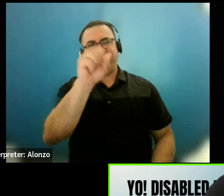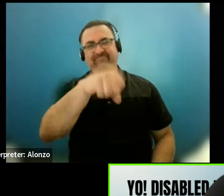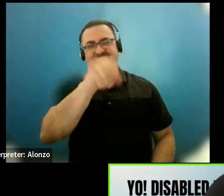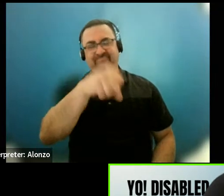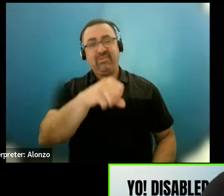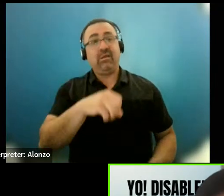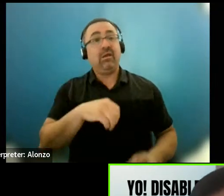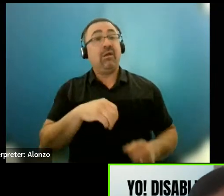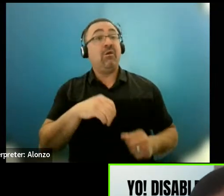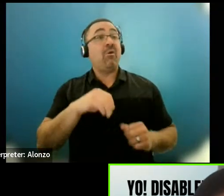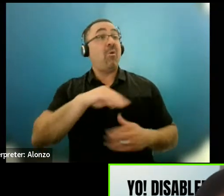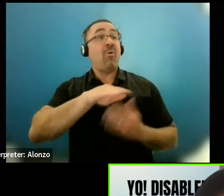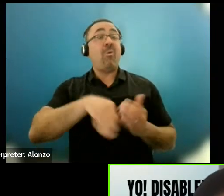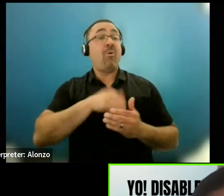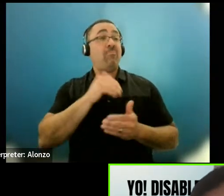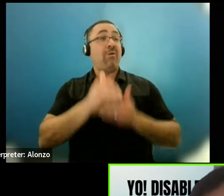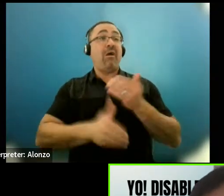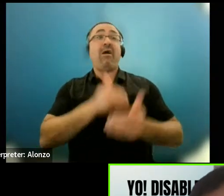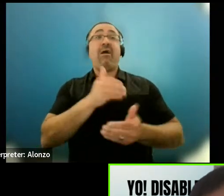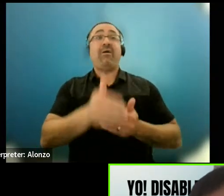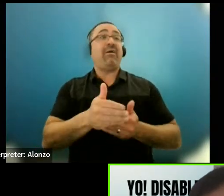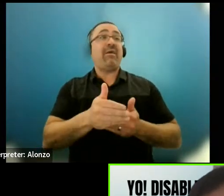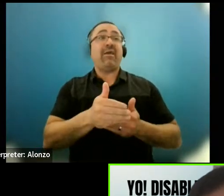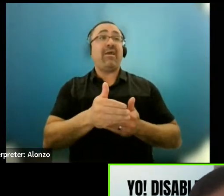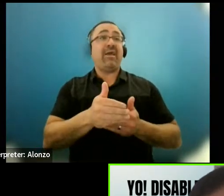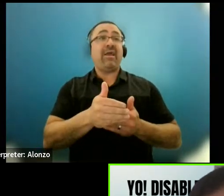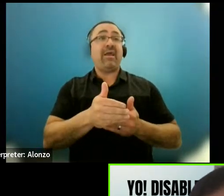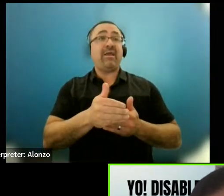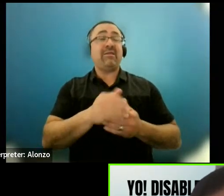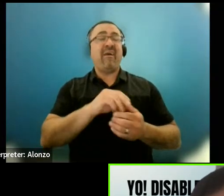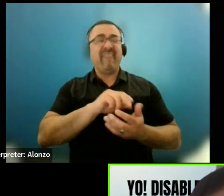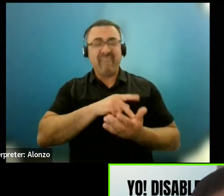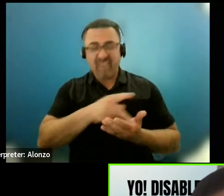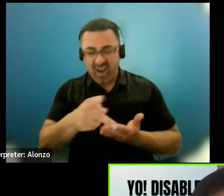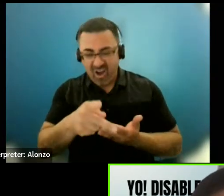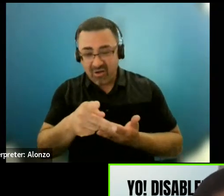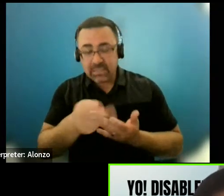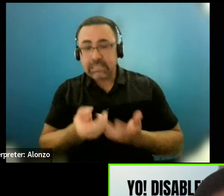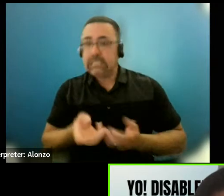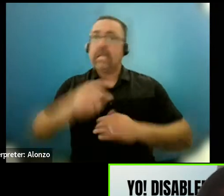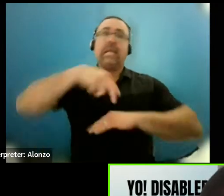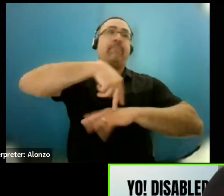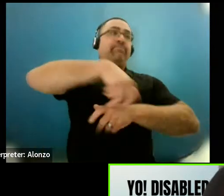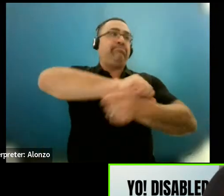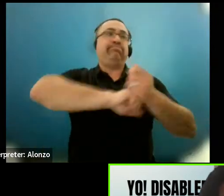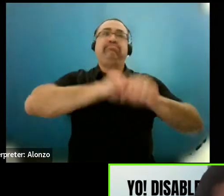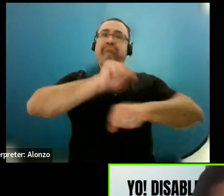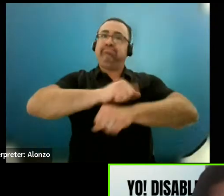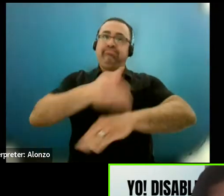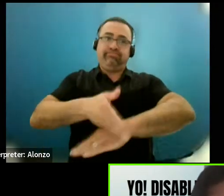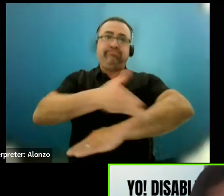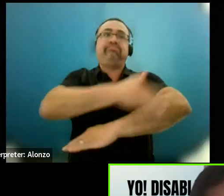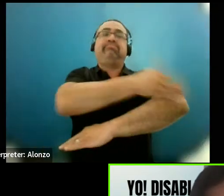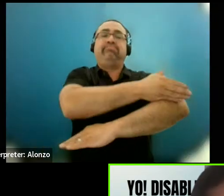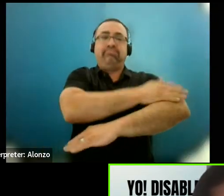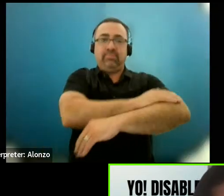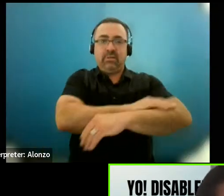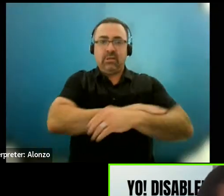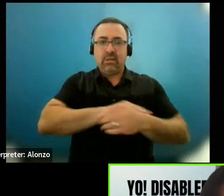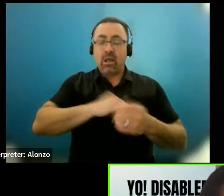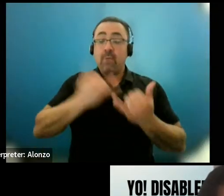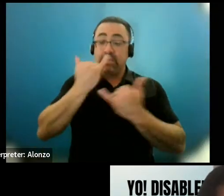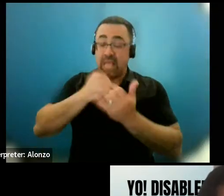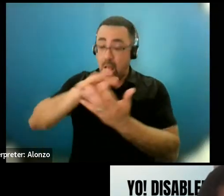the whole process we have to follow in order to get back up again, and being able to make mistakes and being able to learn from